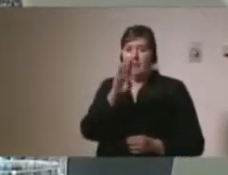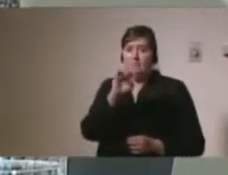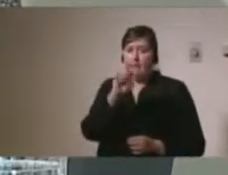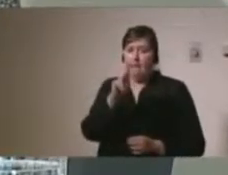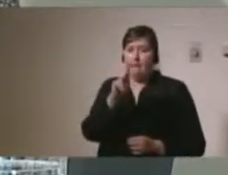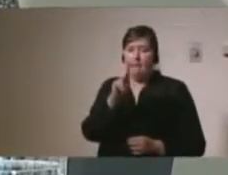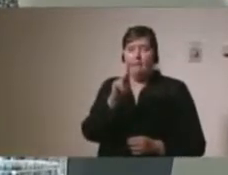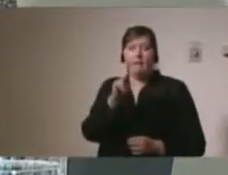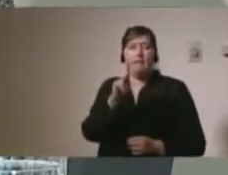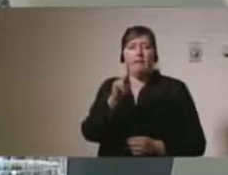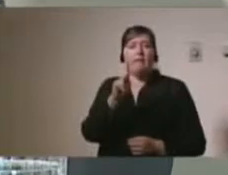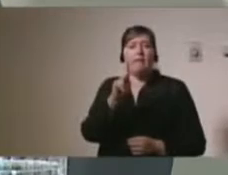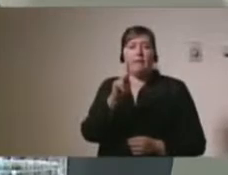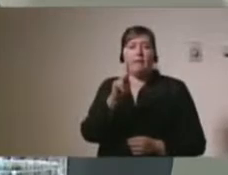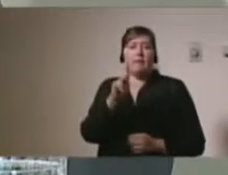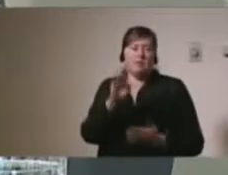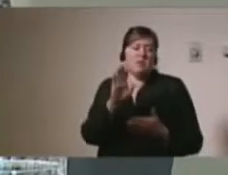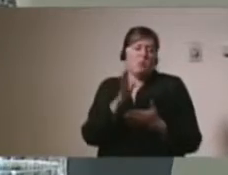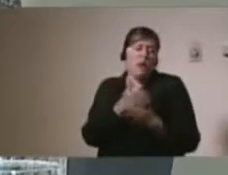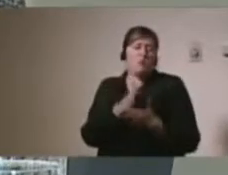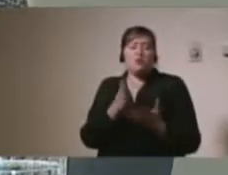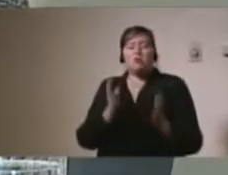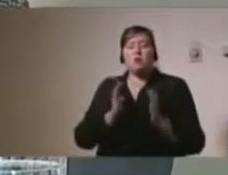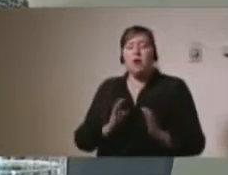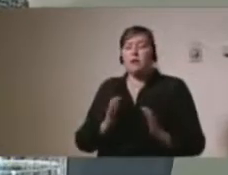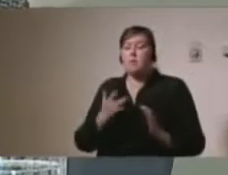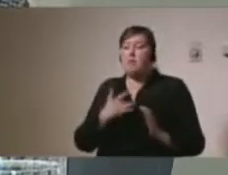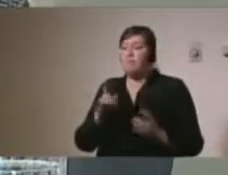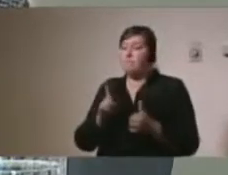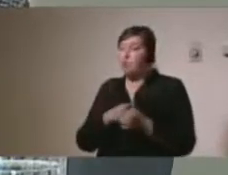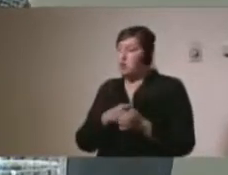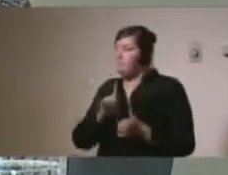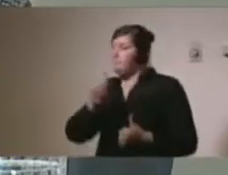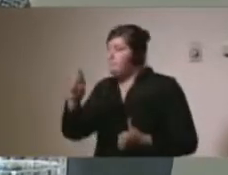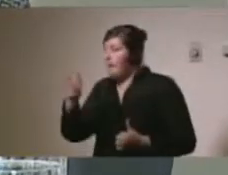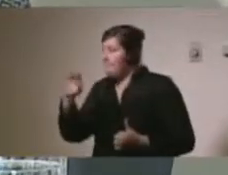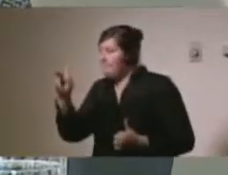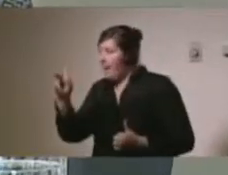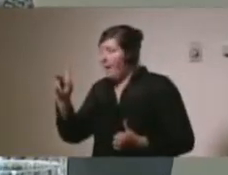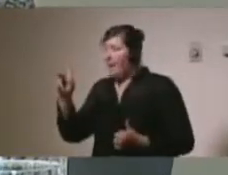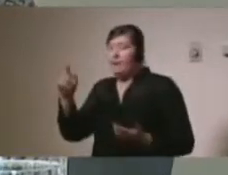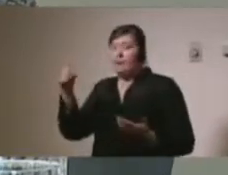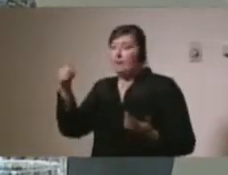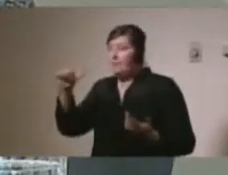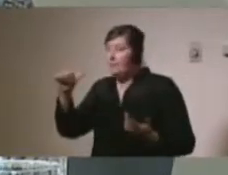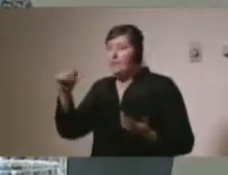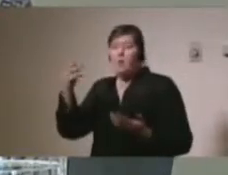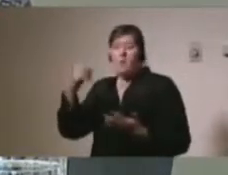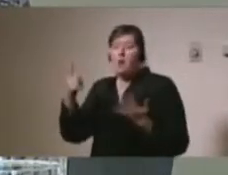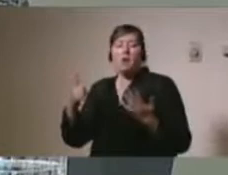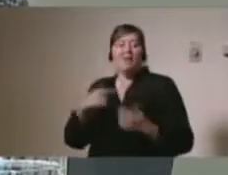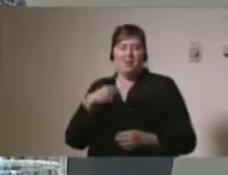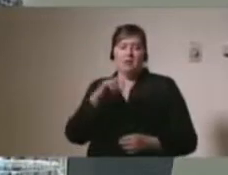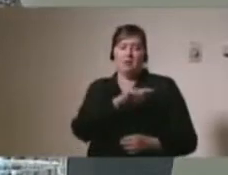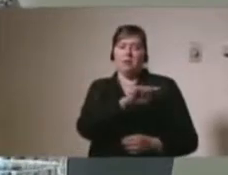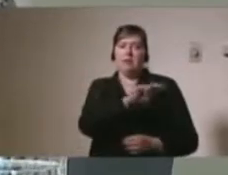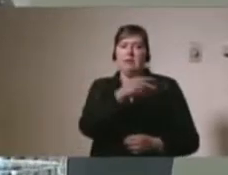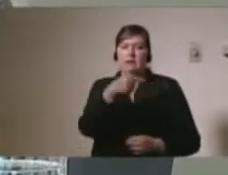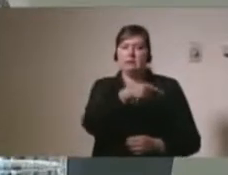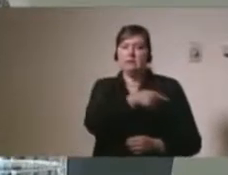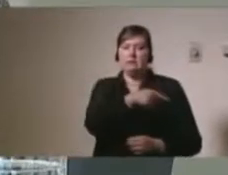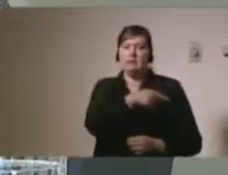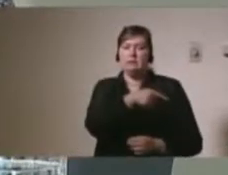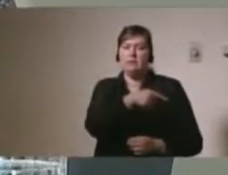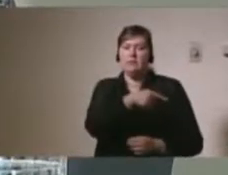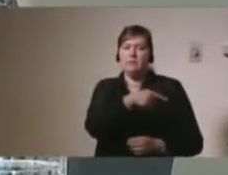that the average client will go to. We're often their second choice. They come to us for what they